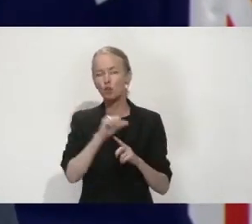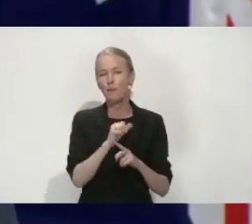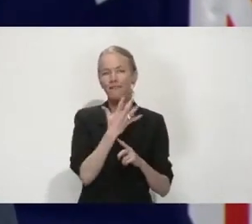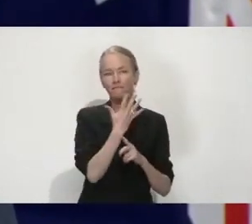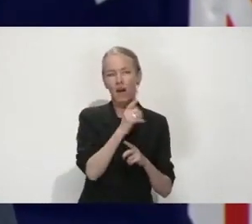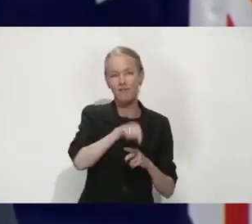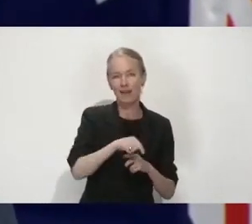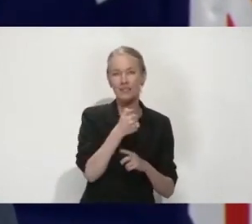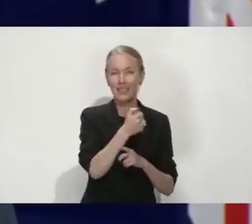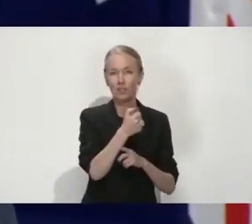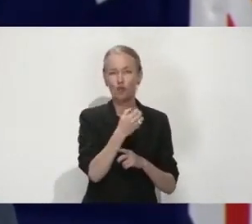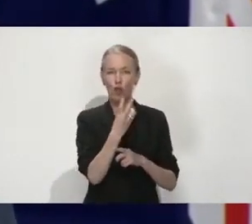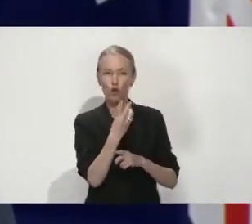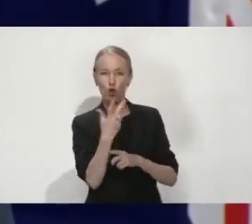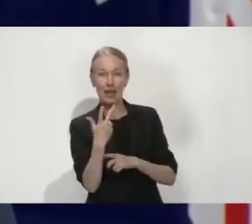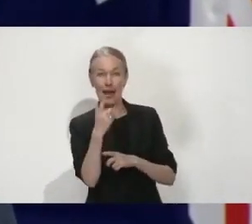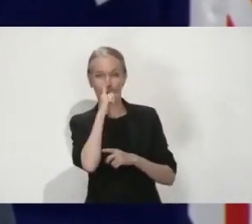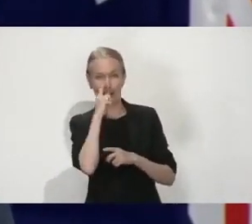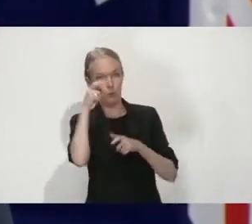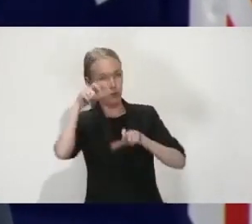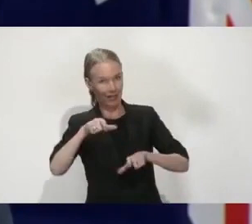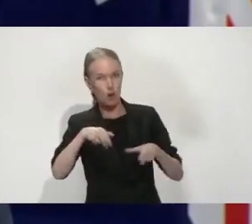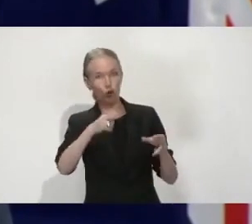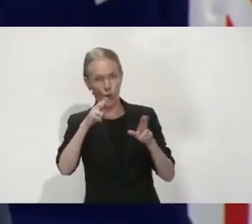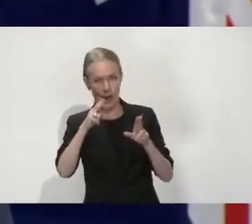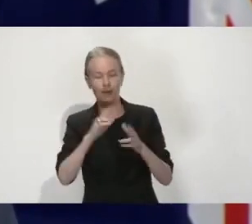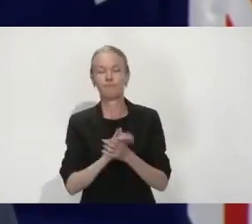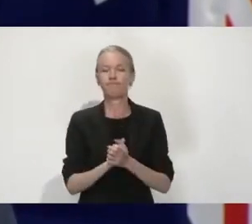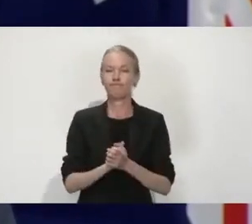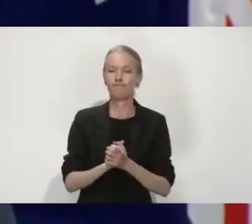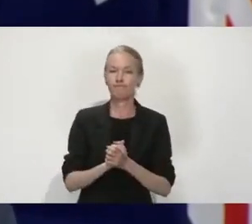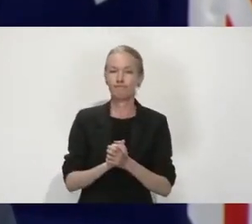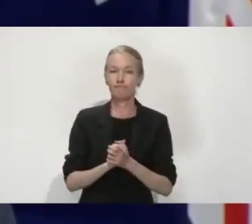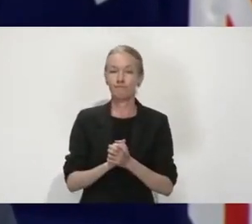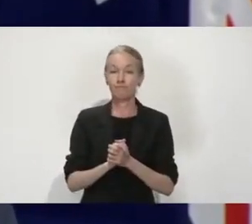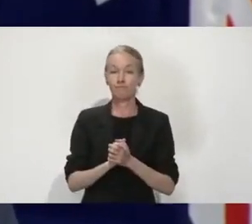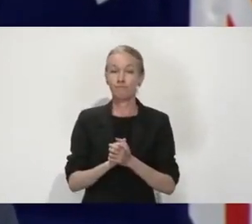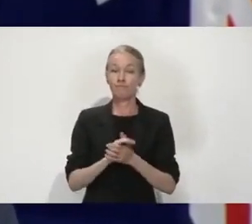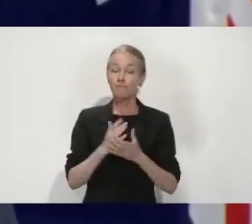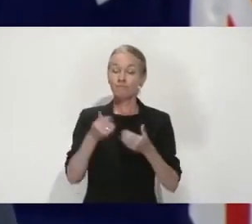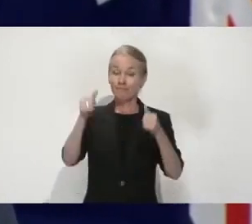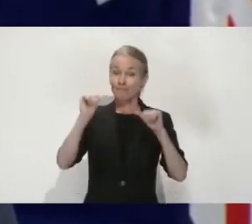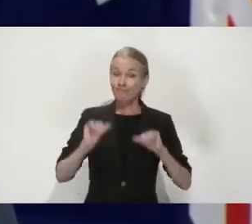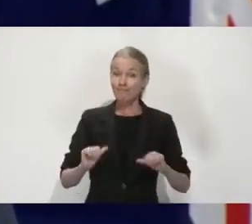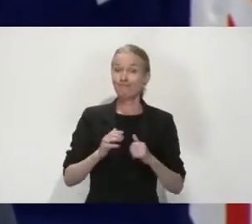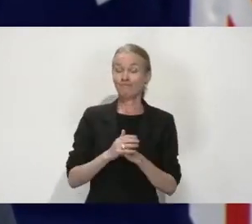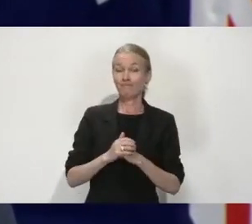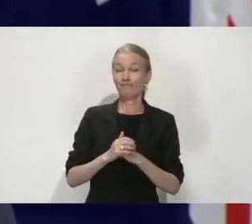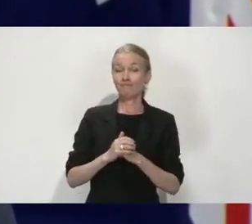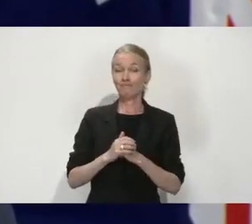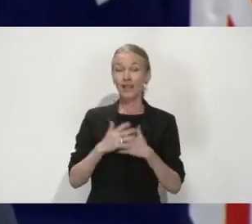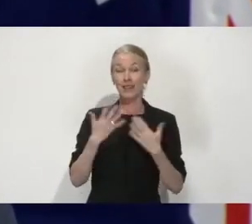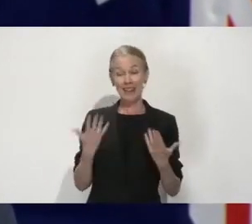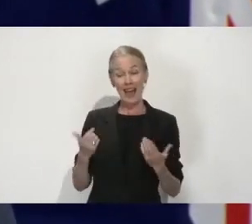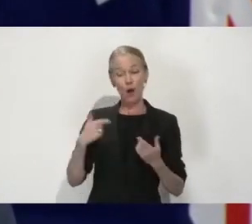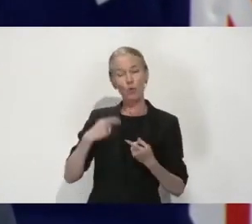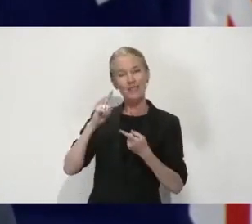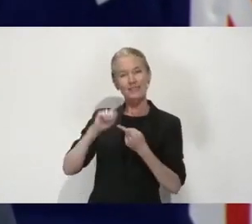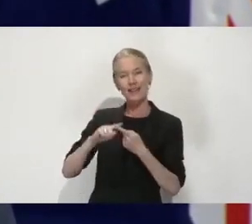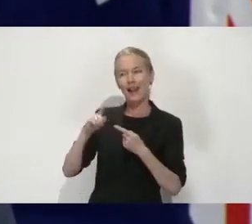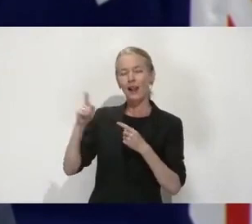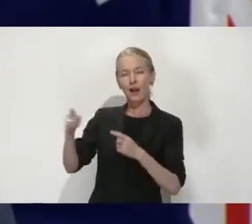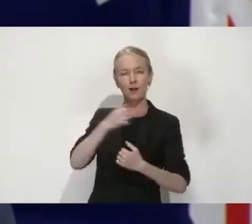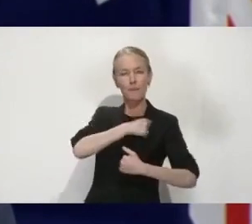5,638 people in isolation. We are continuing the rollout of the extra 500 New Zealand Defence Force personnel to